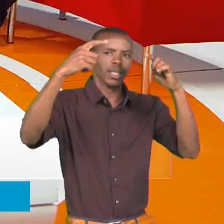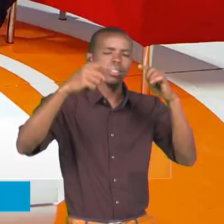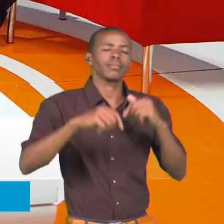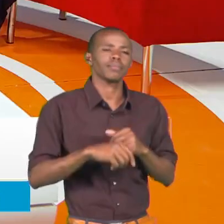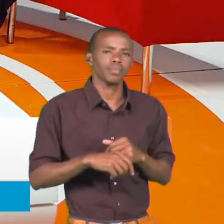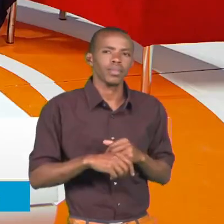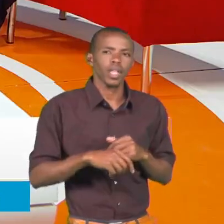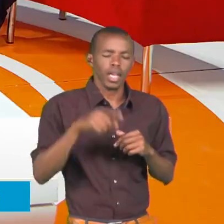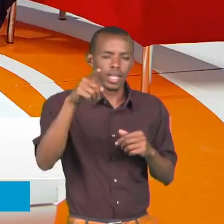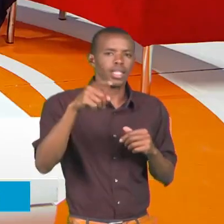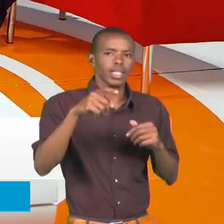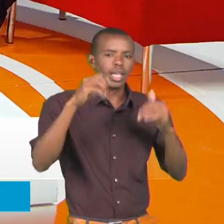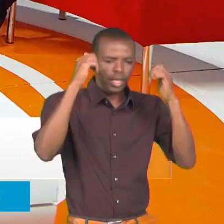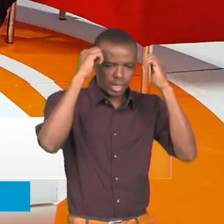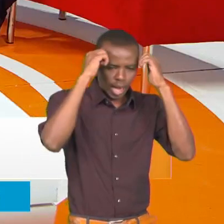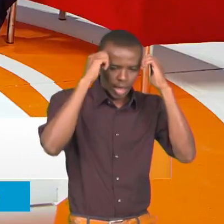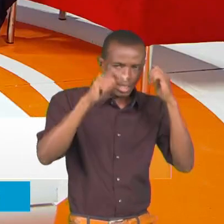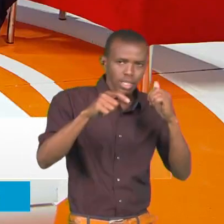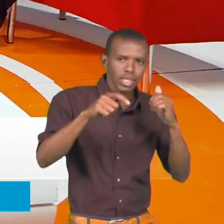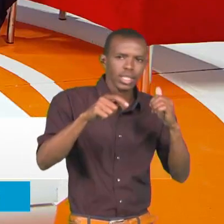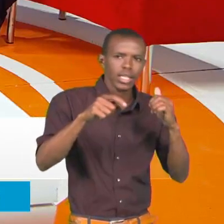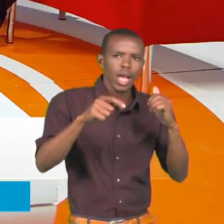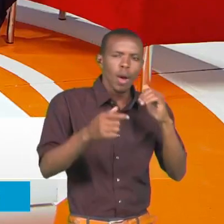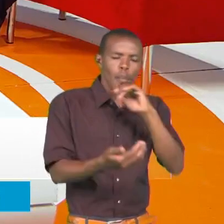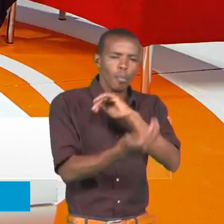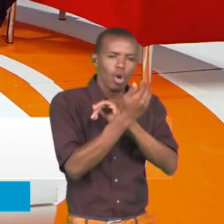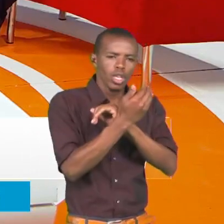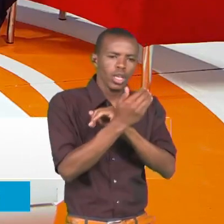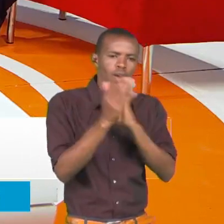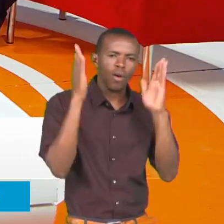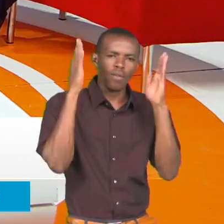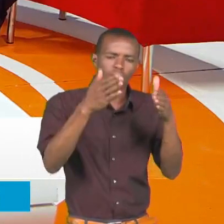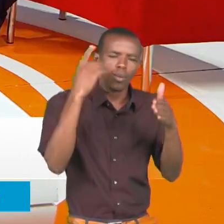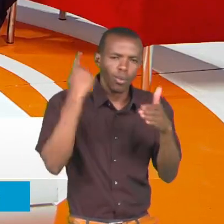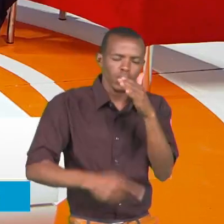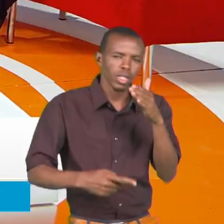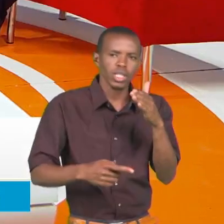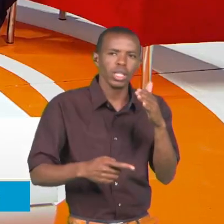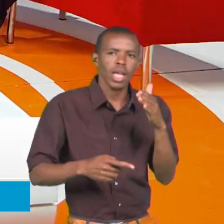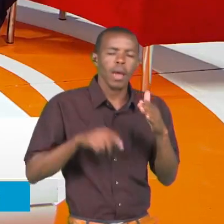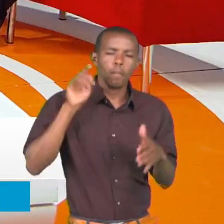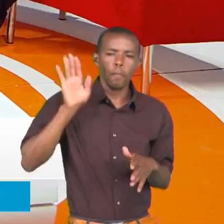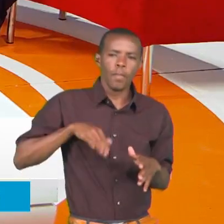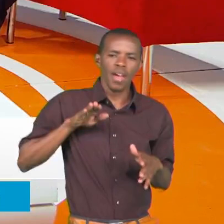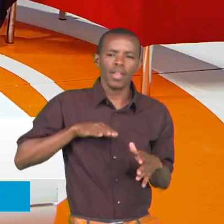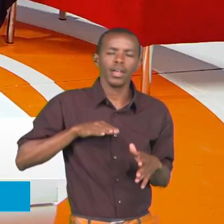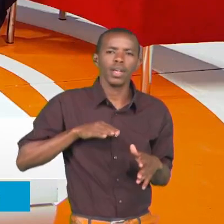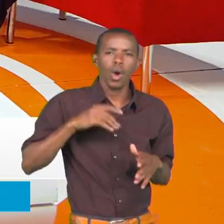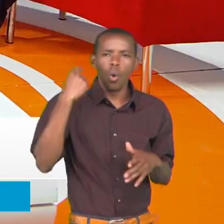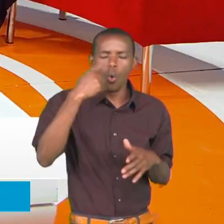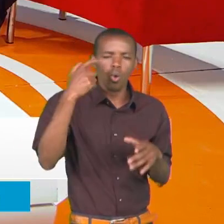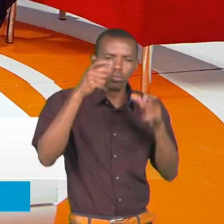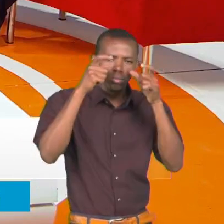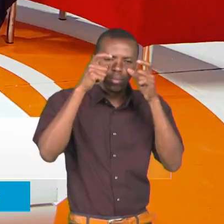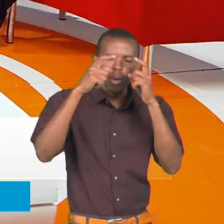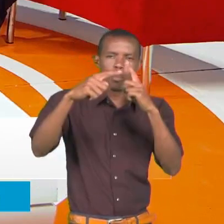Yes, you know, in that study, yes. since I read it this morning, yeah. what they were looking at mm-hmm. is the mothers who are, you know, HIV positive